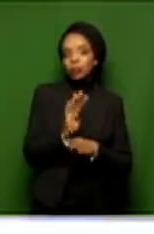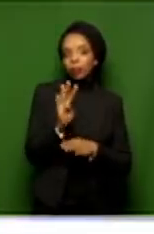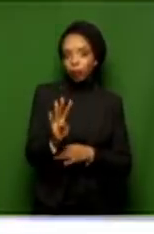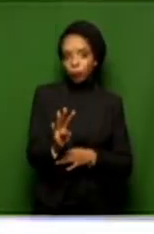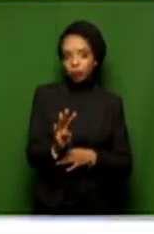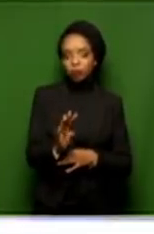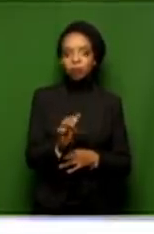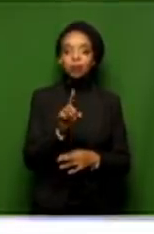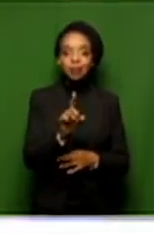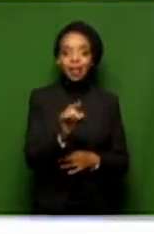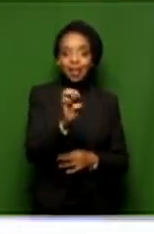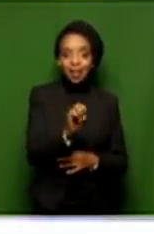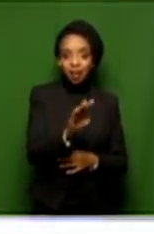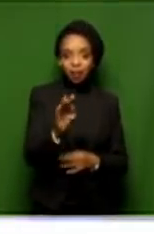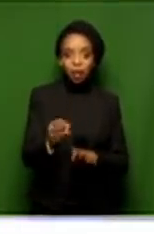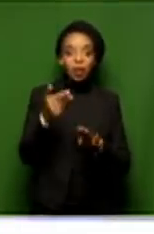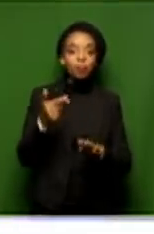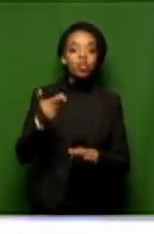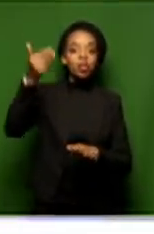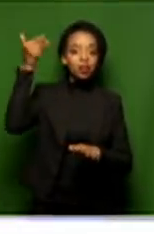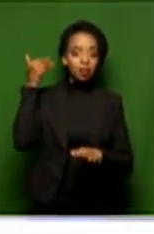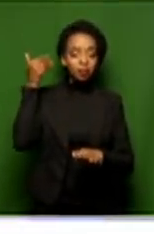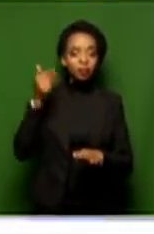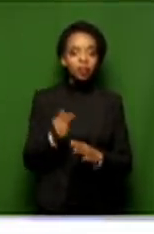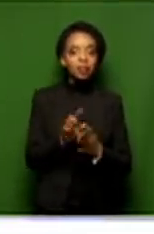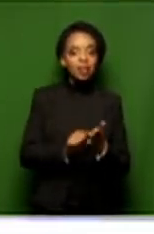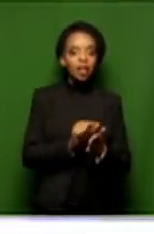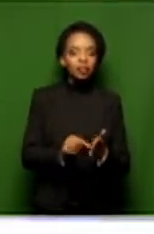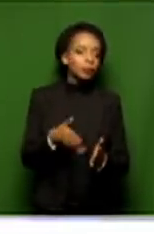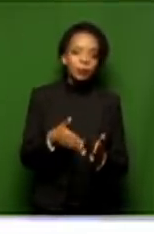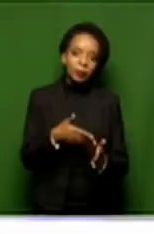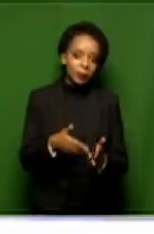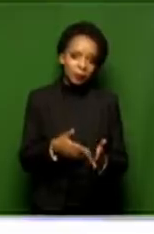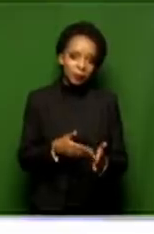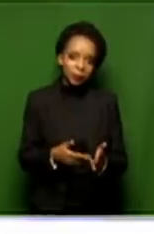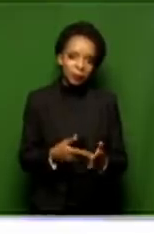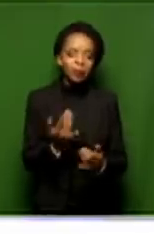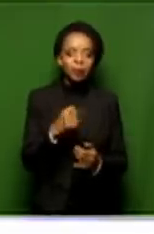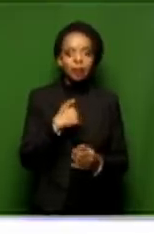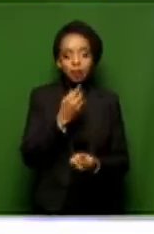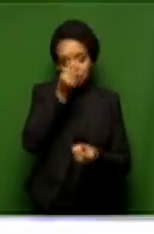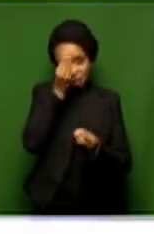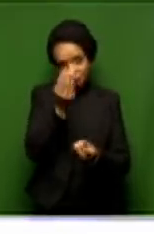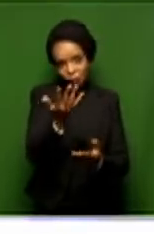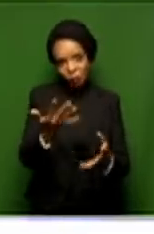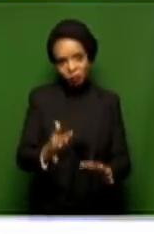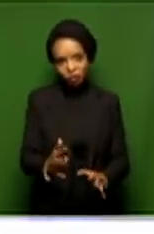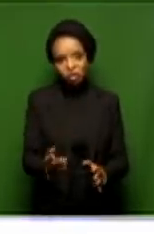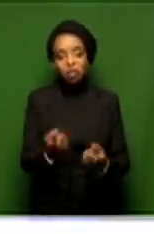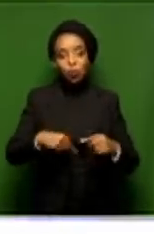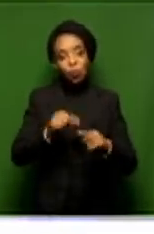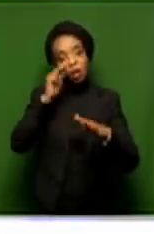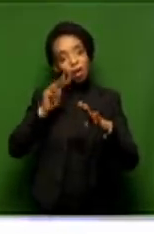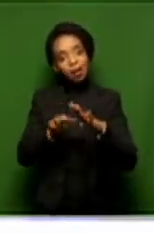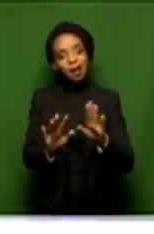not in the previous election. So as I indicated to you, that we use results from the previous election